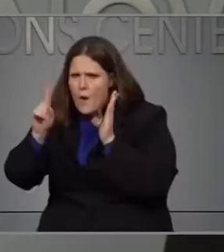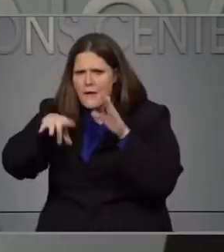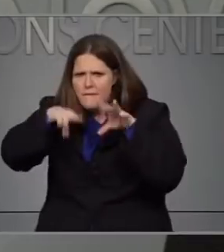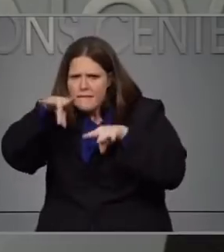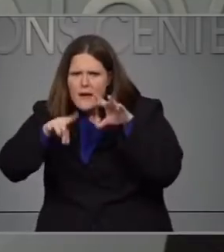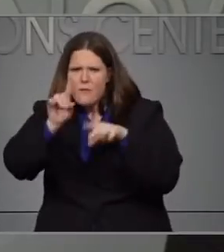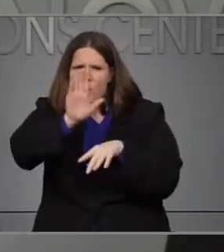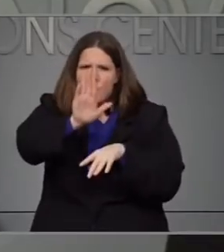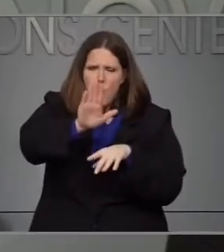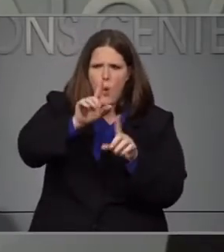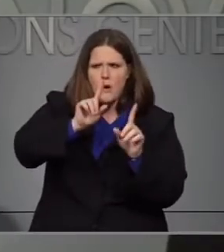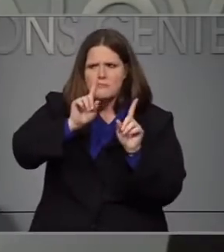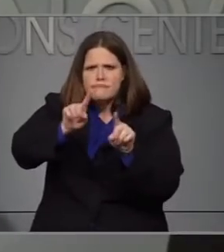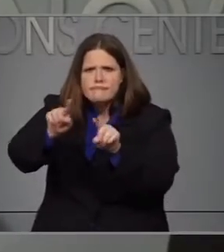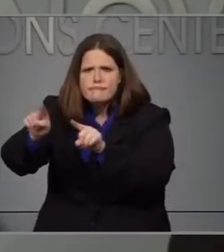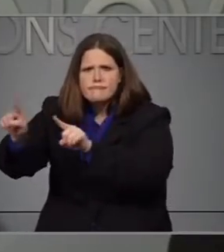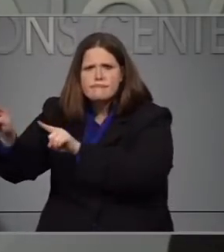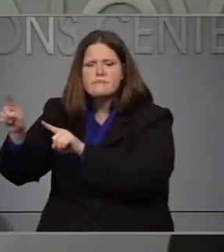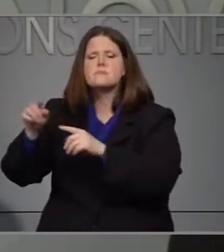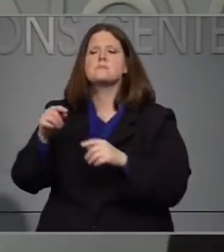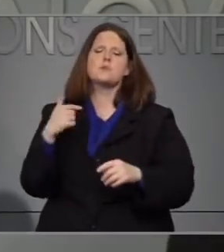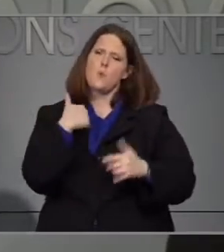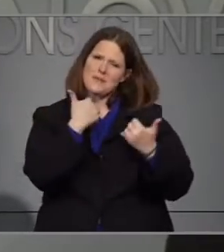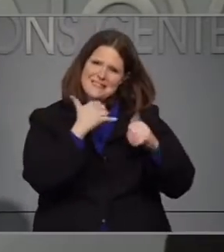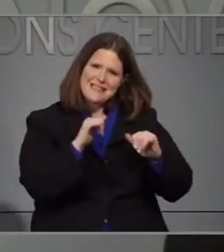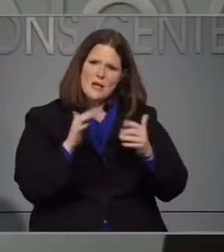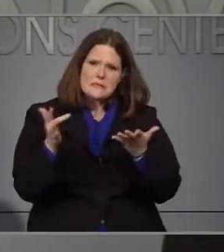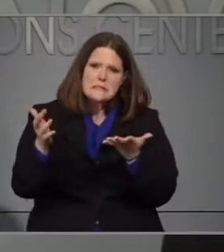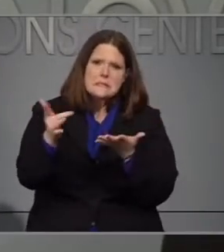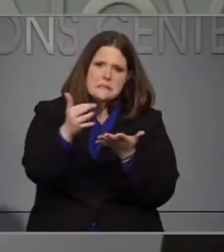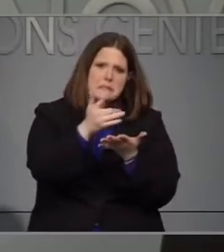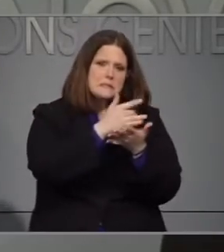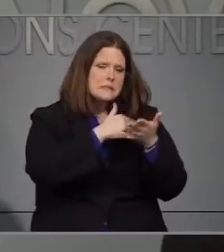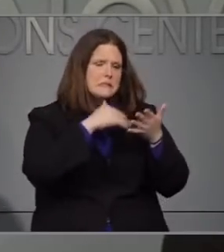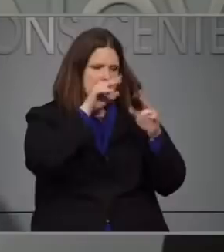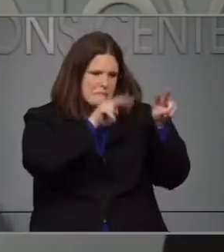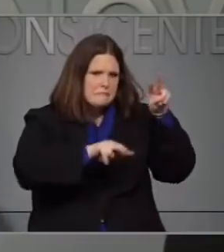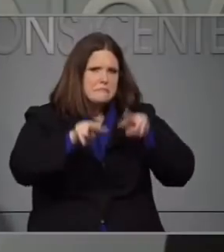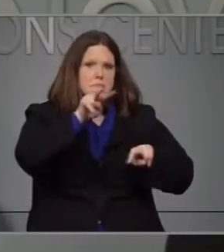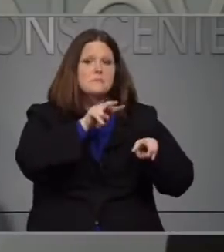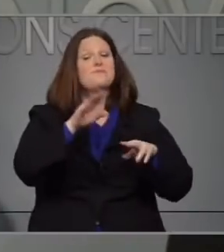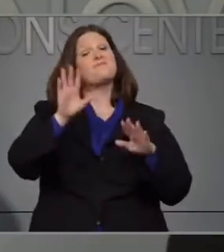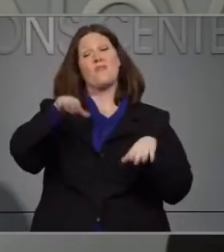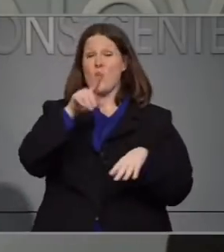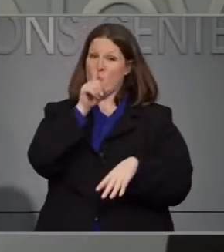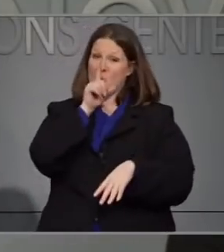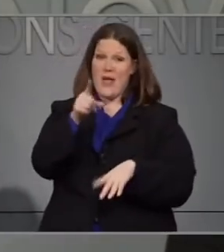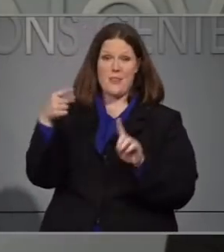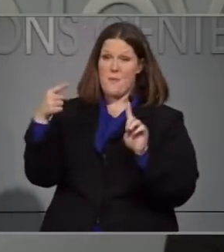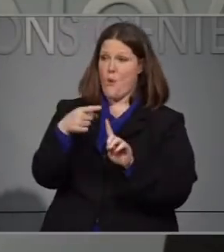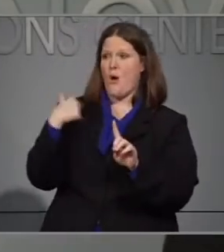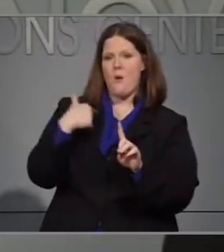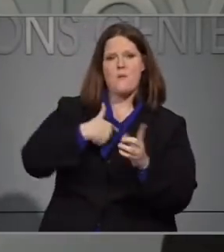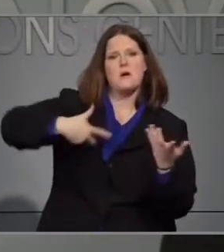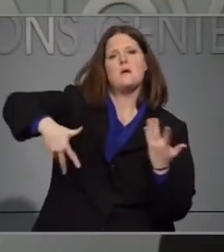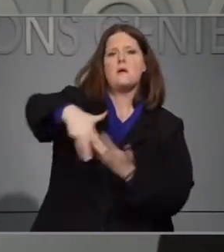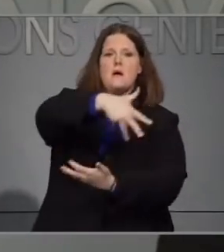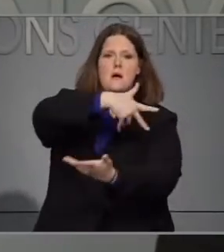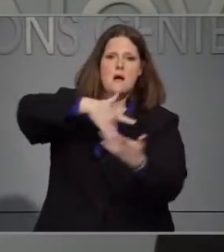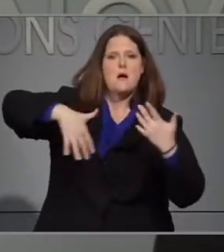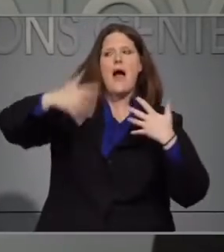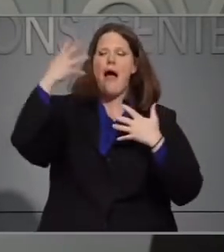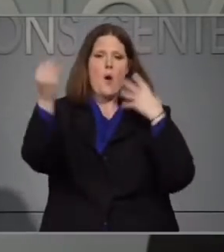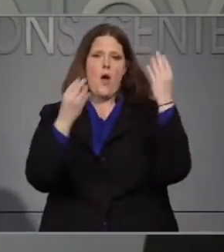continue to look at our data. I think we are seeing that as we move around more and that we have more virus